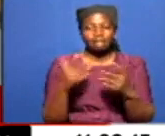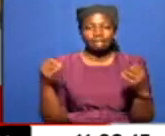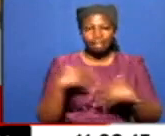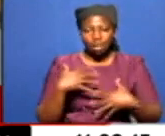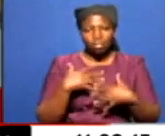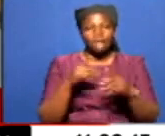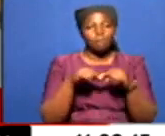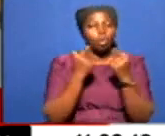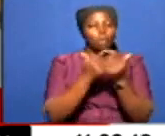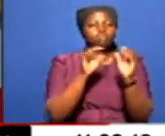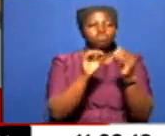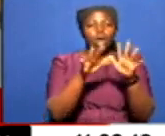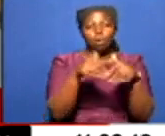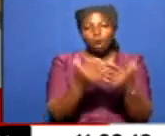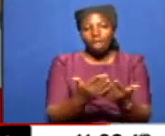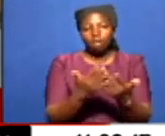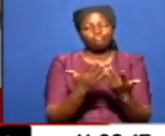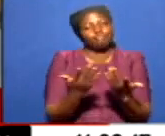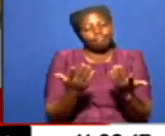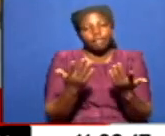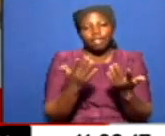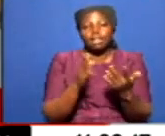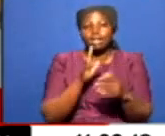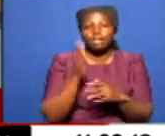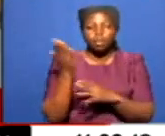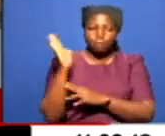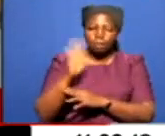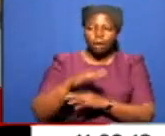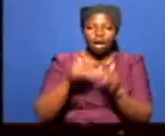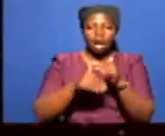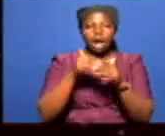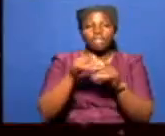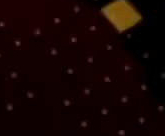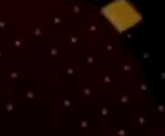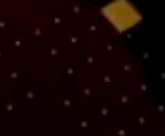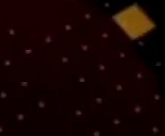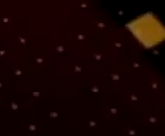be radicalized. We'll be back after this break.